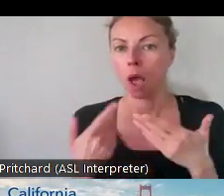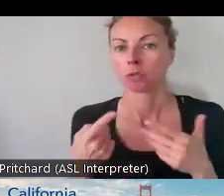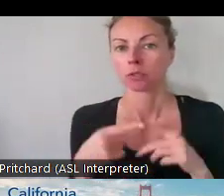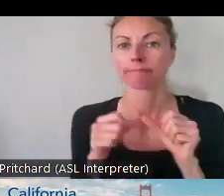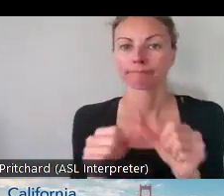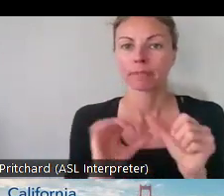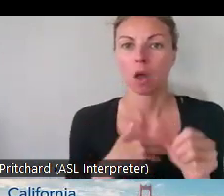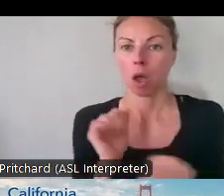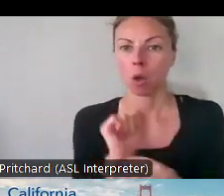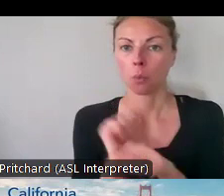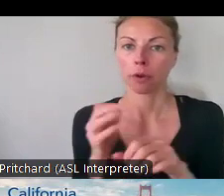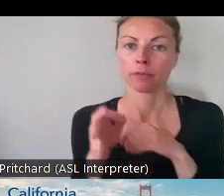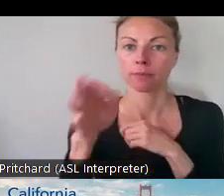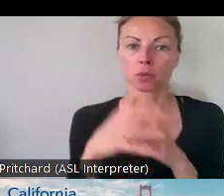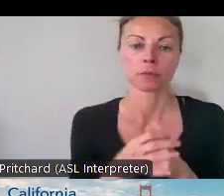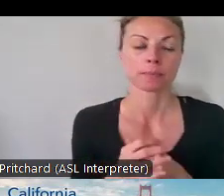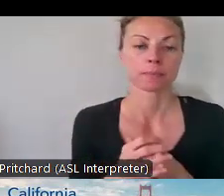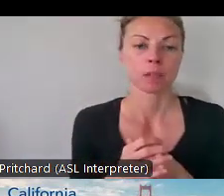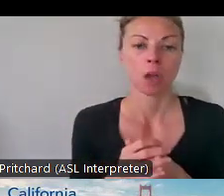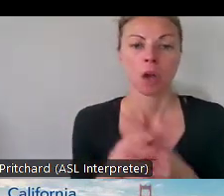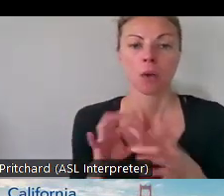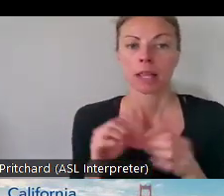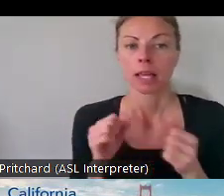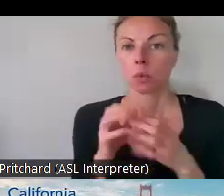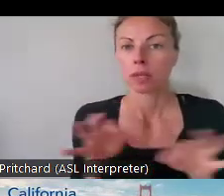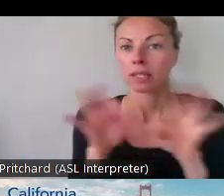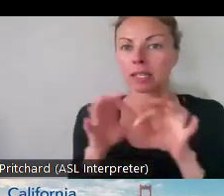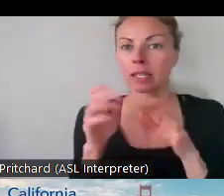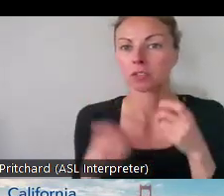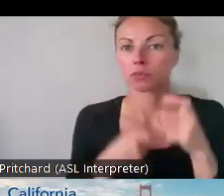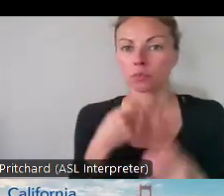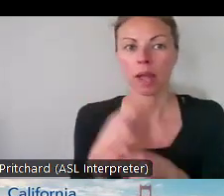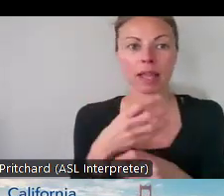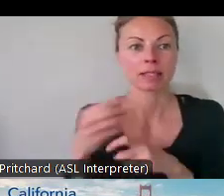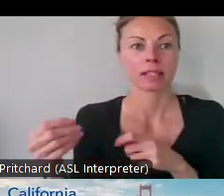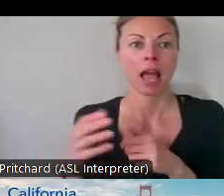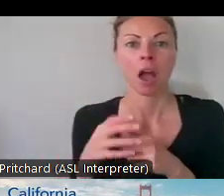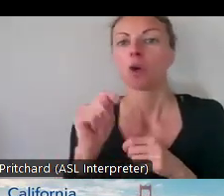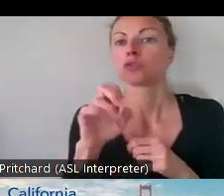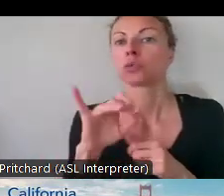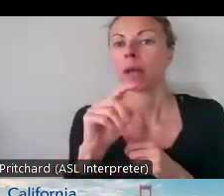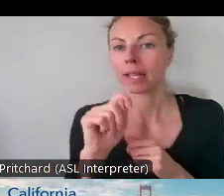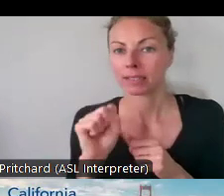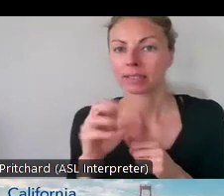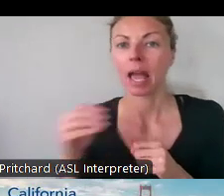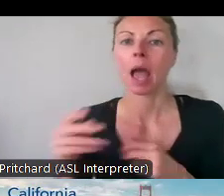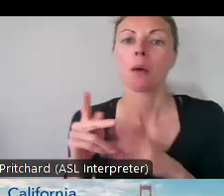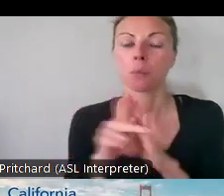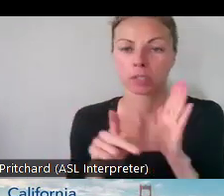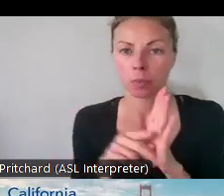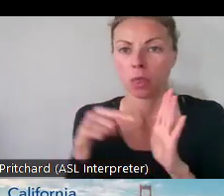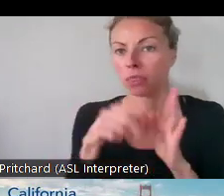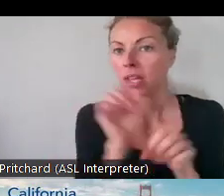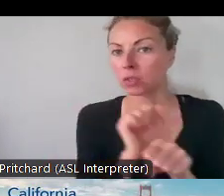forward. So in terms of the key traits and principles, and this comes from the work that we did with the